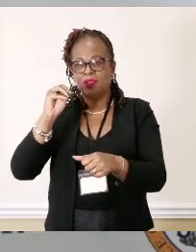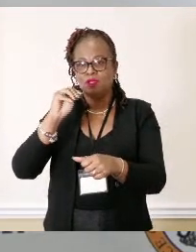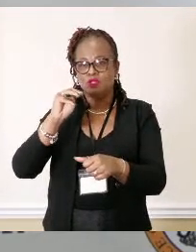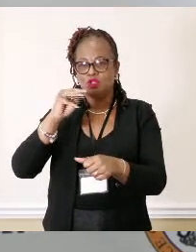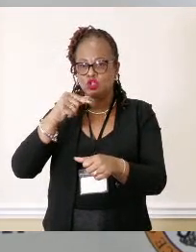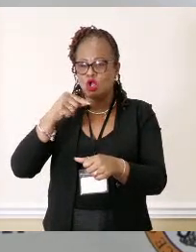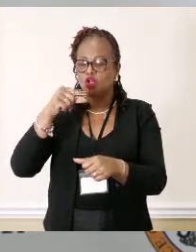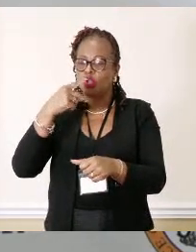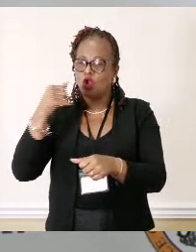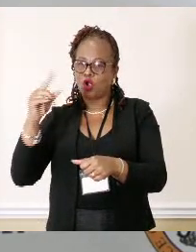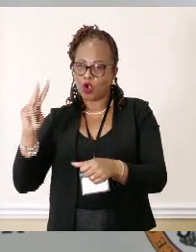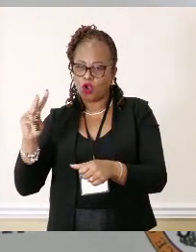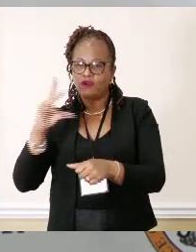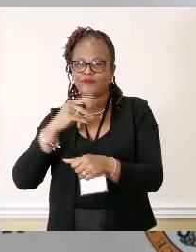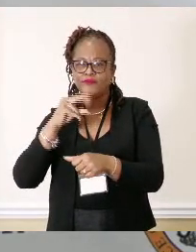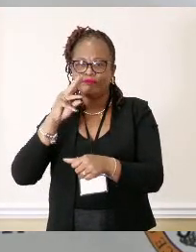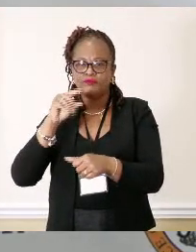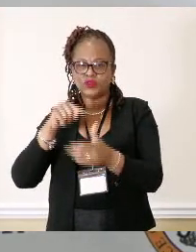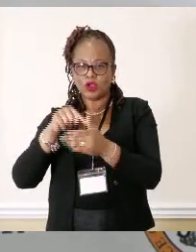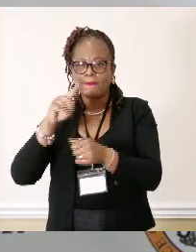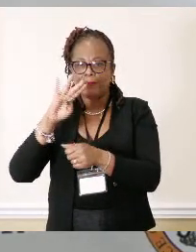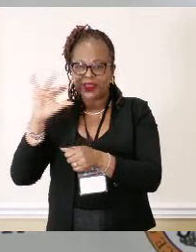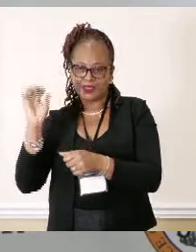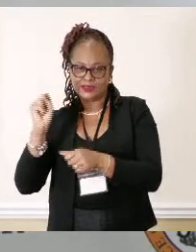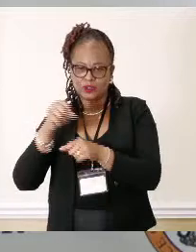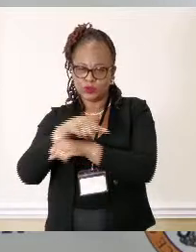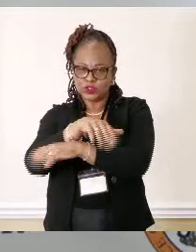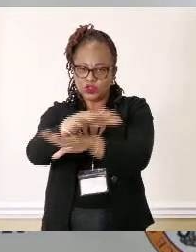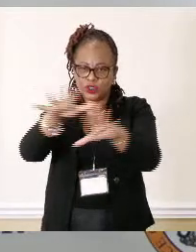opm.gov.bs and would be widely circulated.